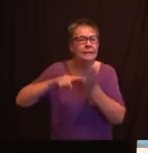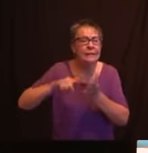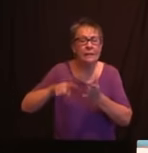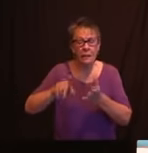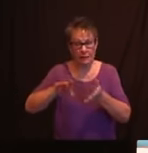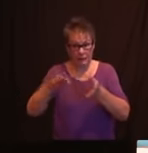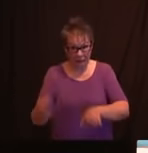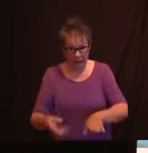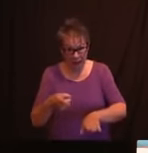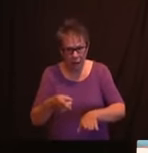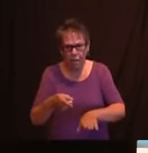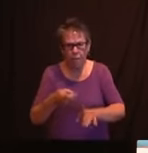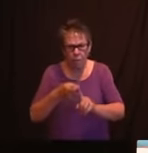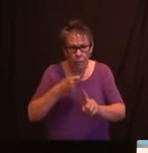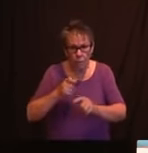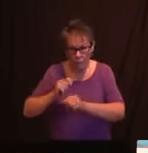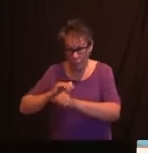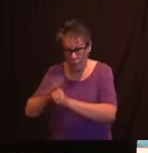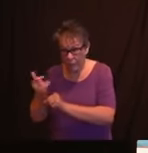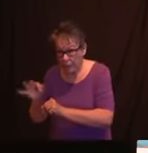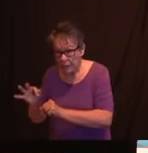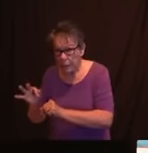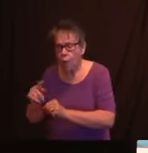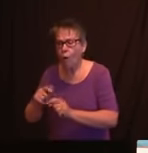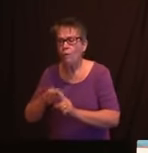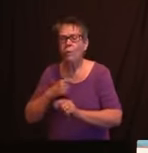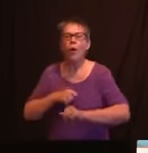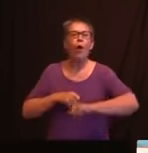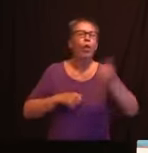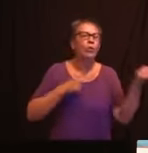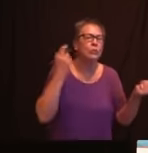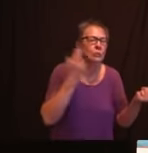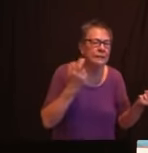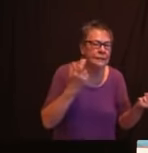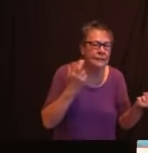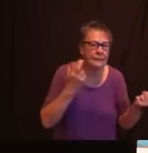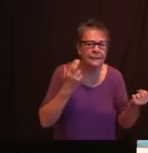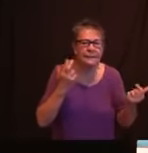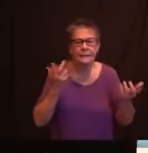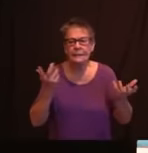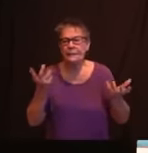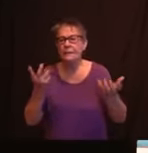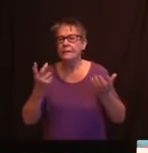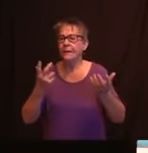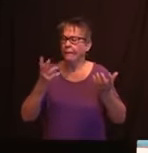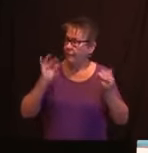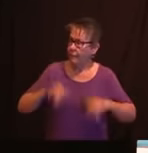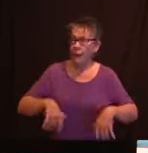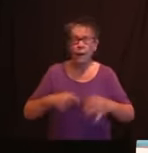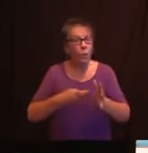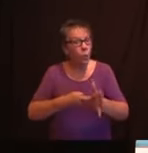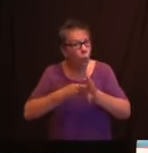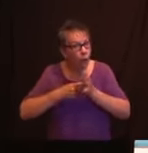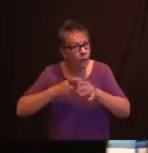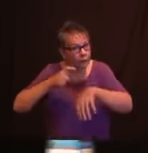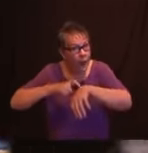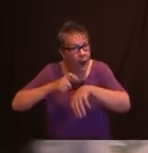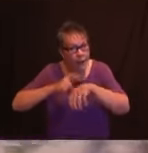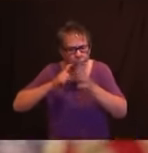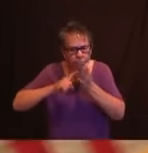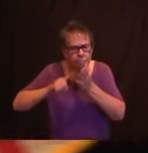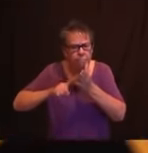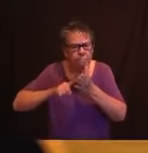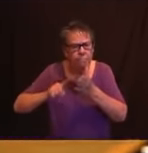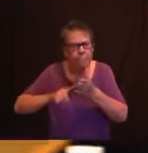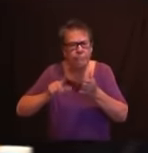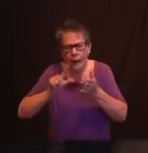for us to look at the data, and we want to get it right before we actually share. Yeah. Thank you. Are you okay? I can't even see you. You're good,